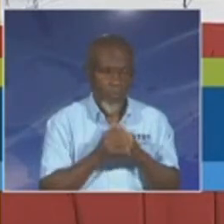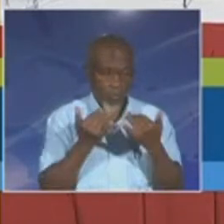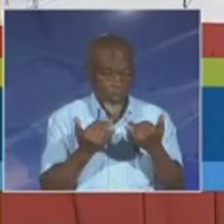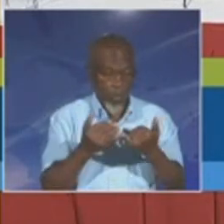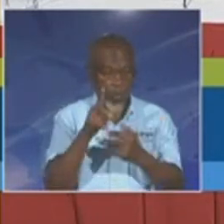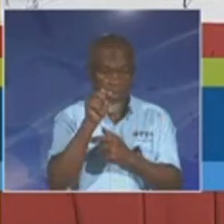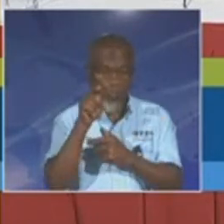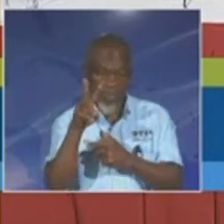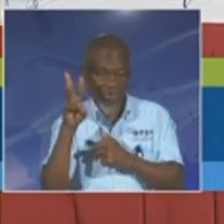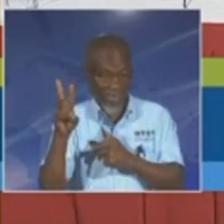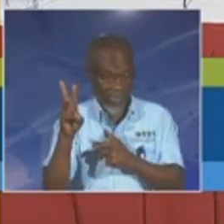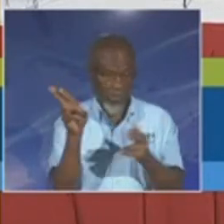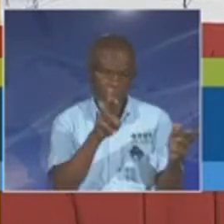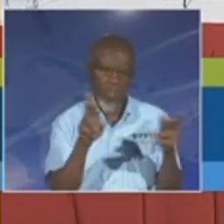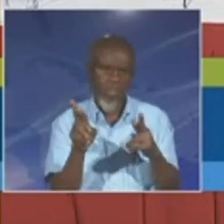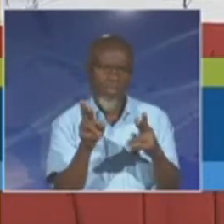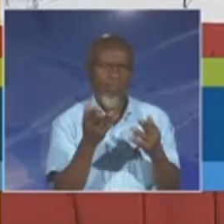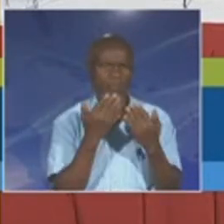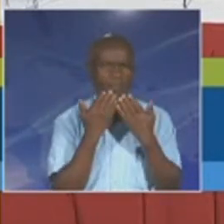TV6.